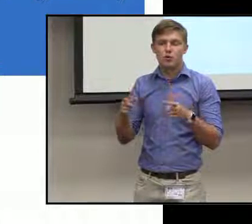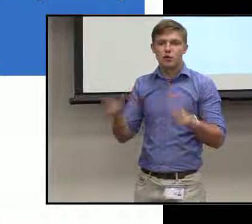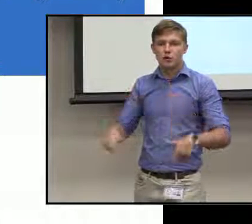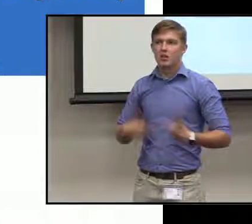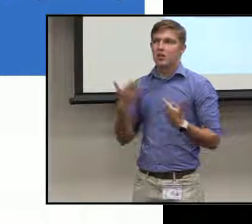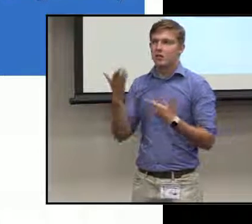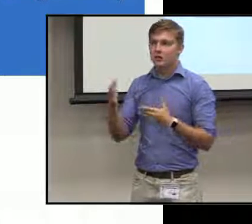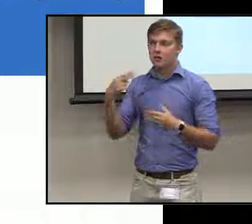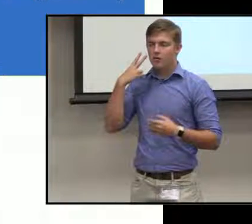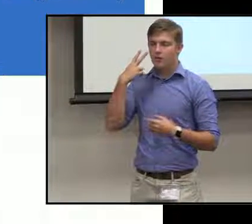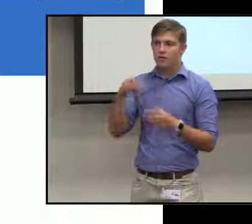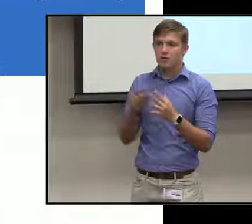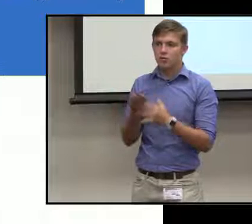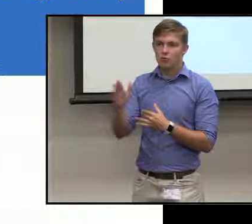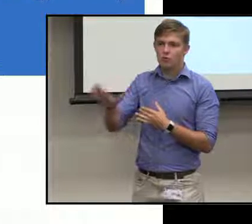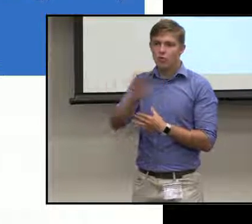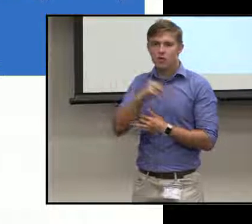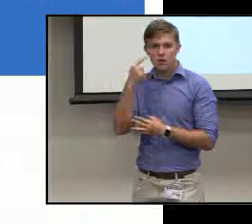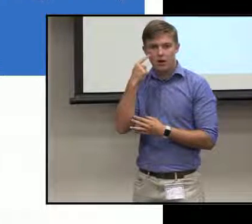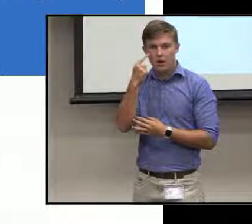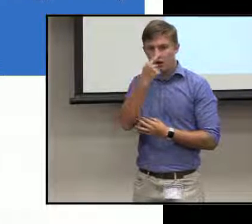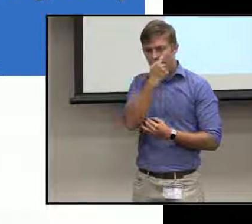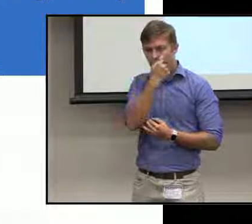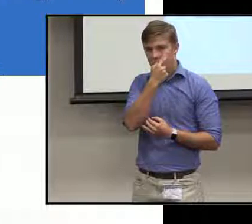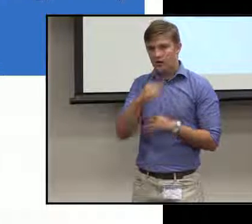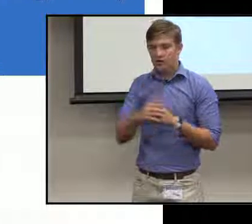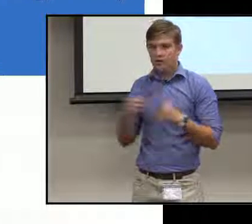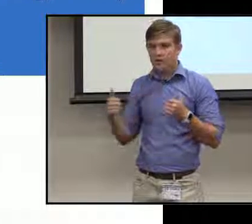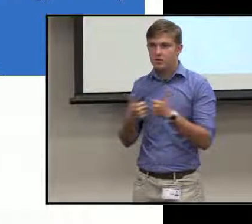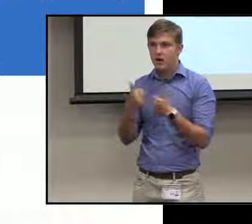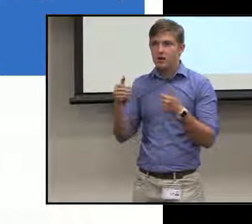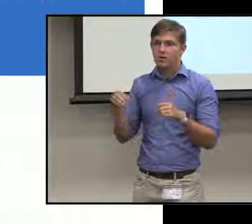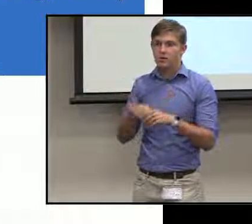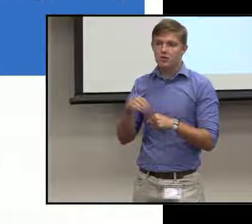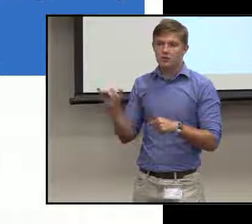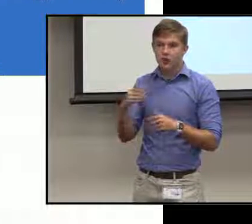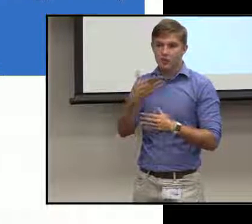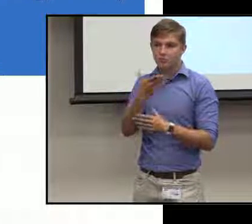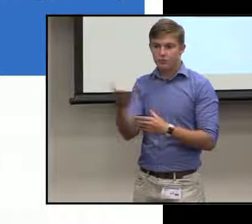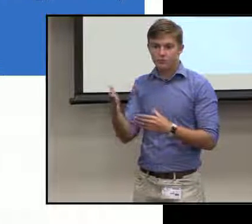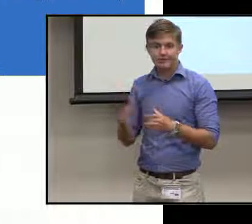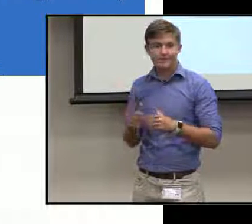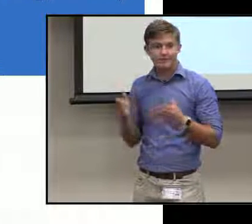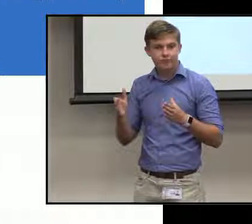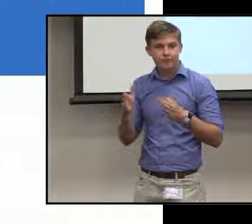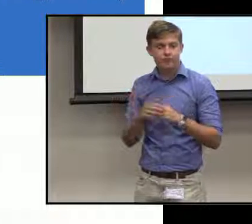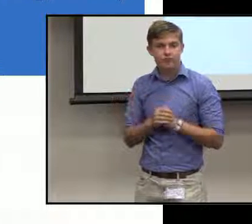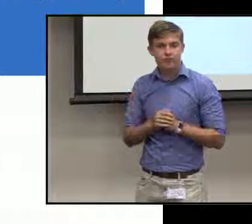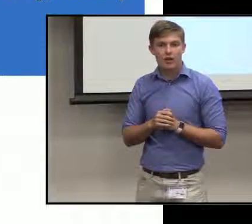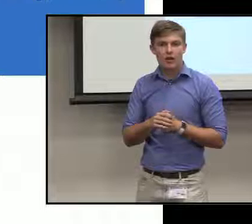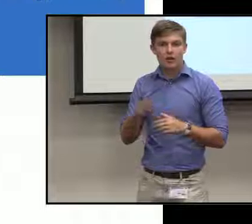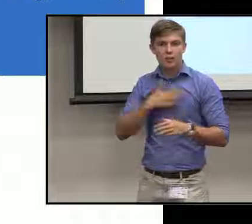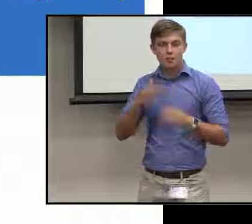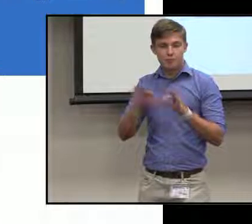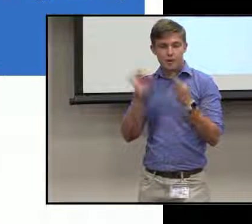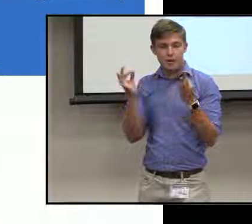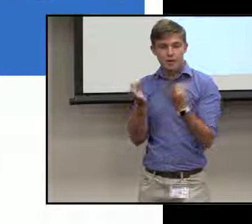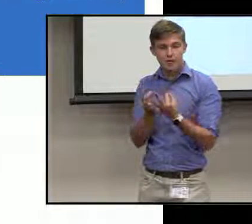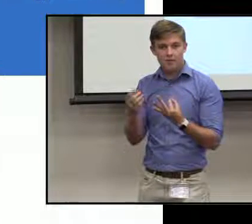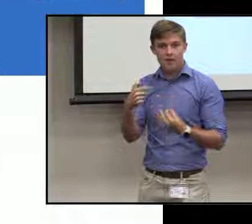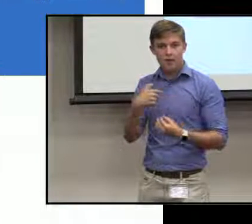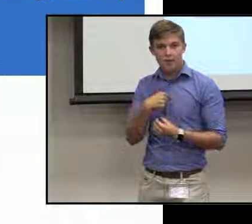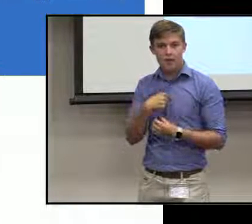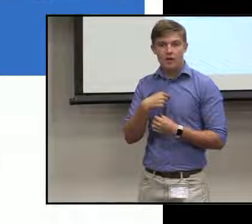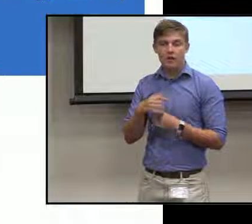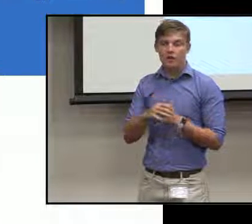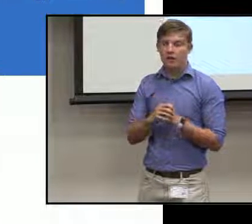of looking at things that you might not have seen before. And so my family and I, and this includes my children, even though they came back to the United